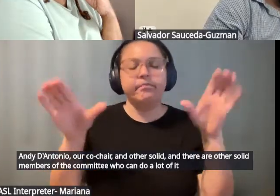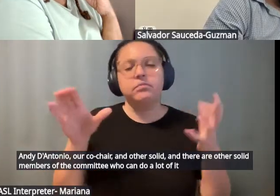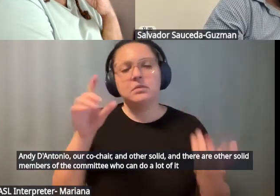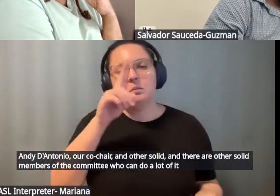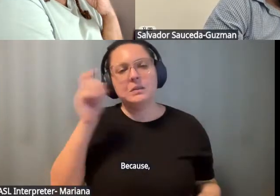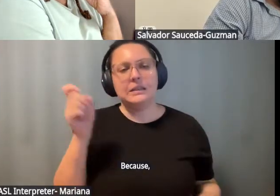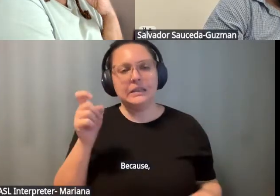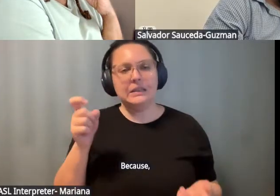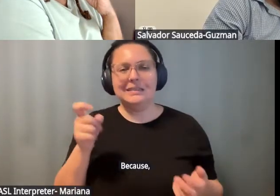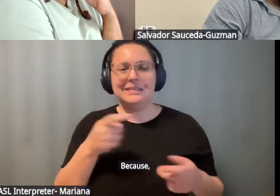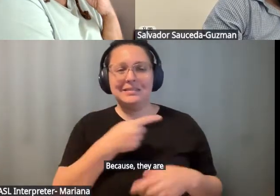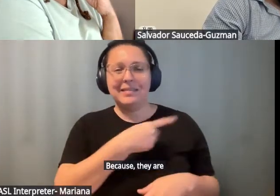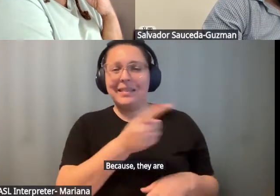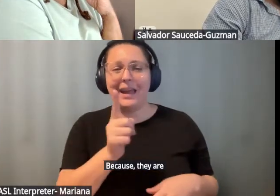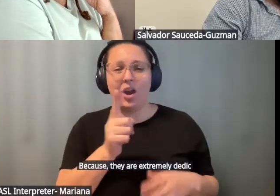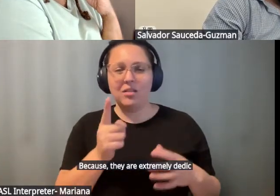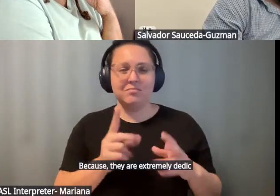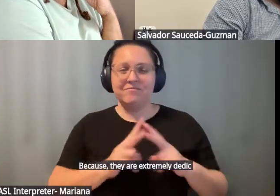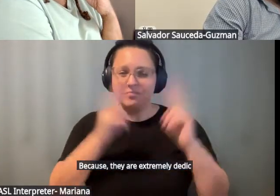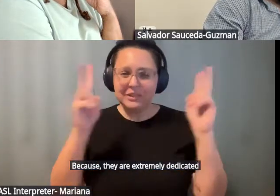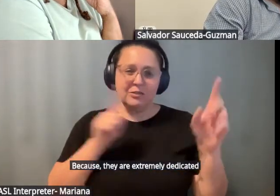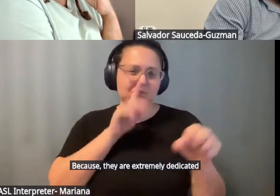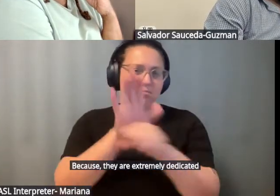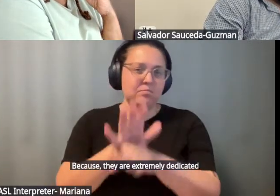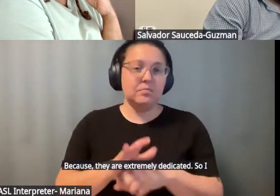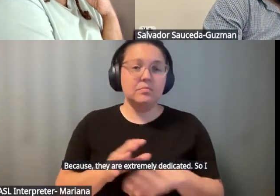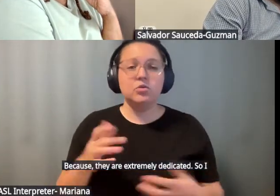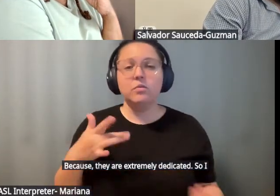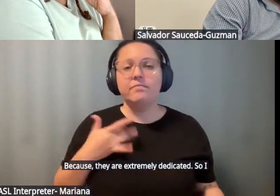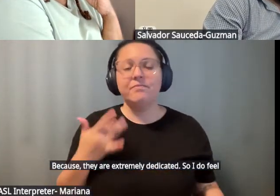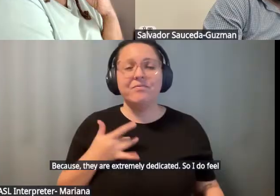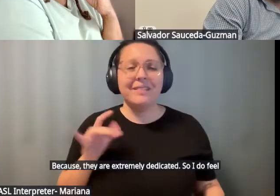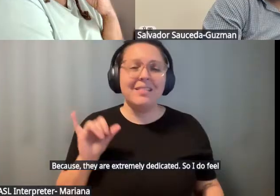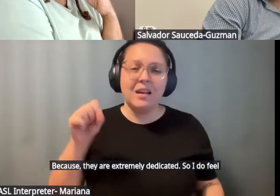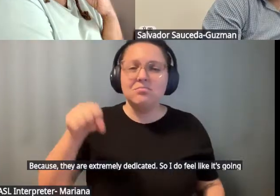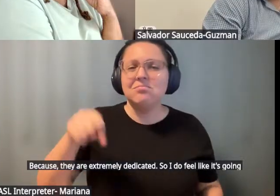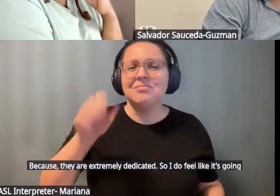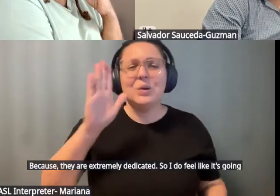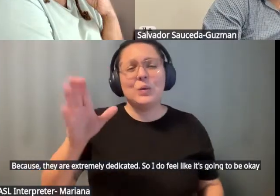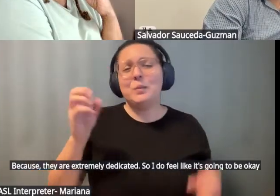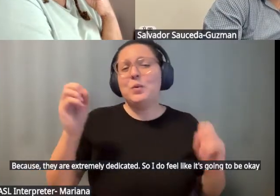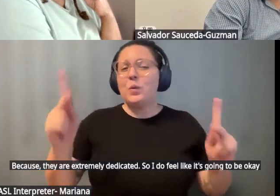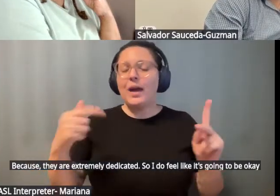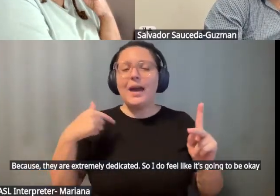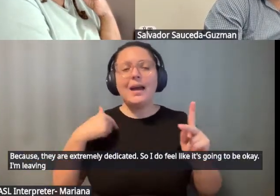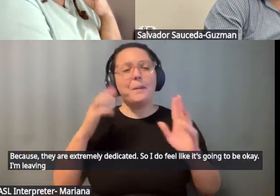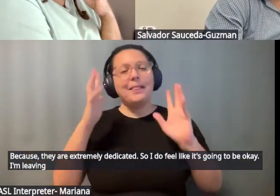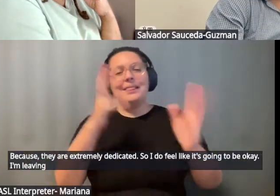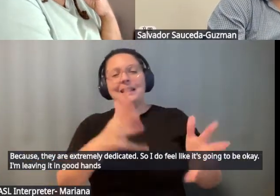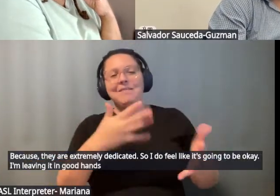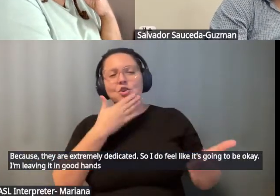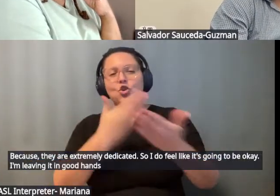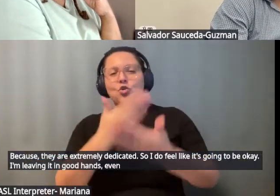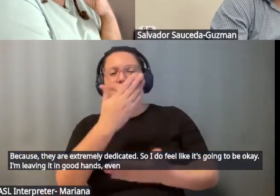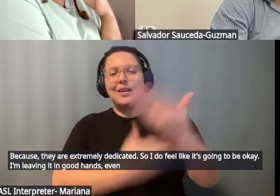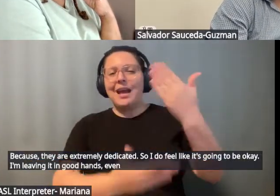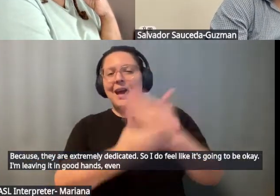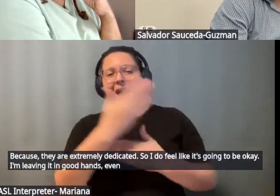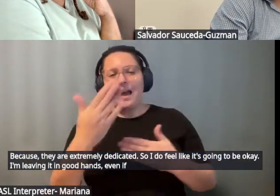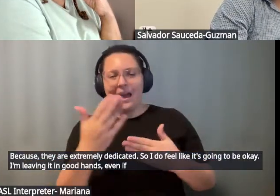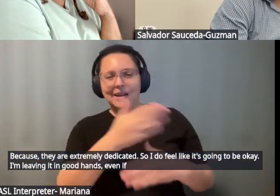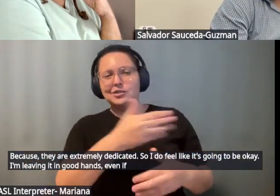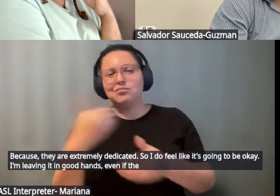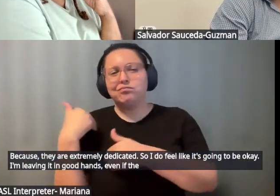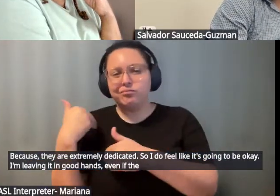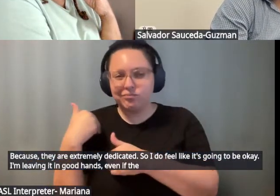they are extremely dedicated. So I do feel like it's going to be okay. I'm leaving it in good hands, even if the